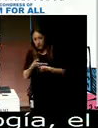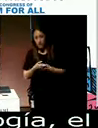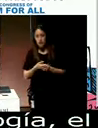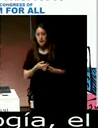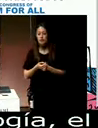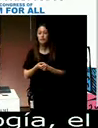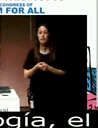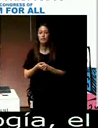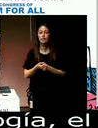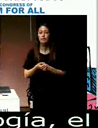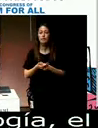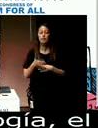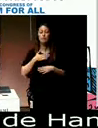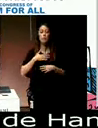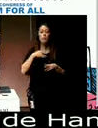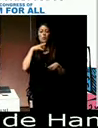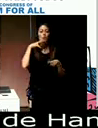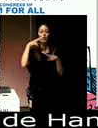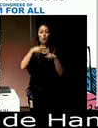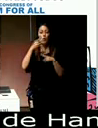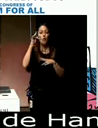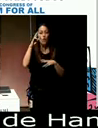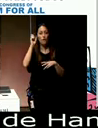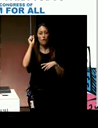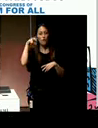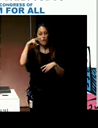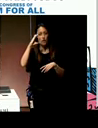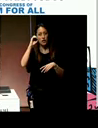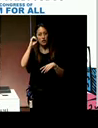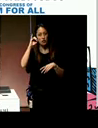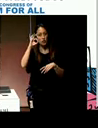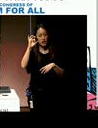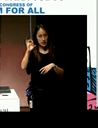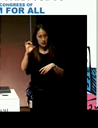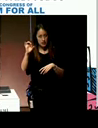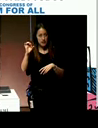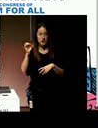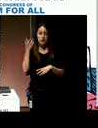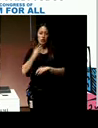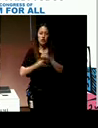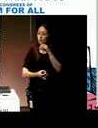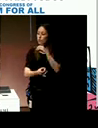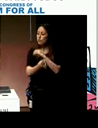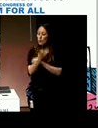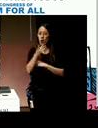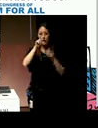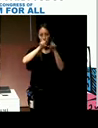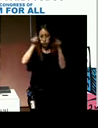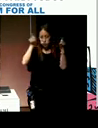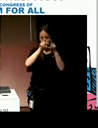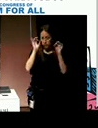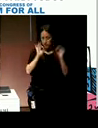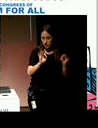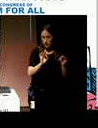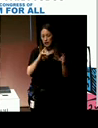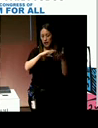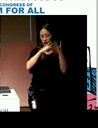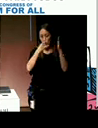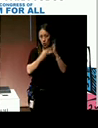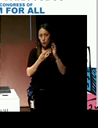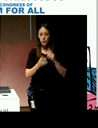Bois, founder of the digital agency Carnex and creator of undistrict.com, a French